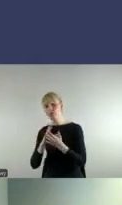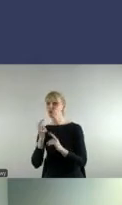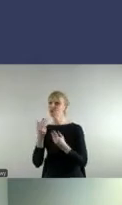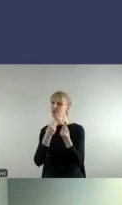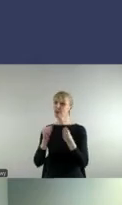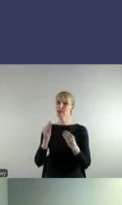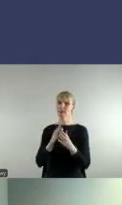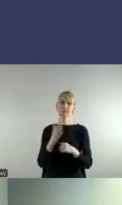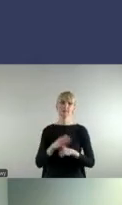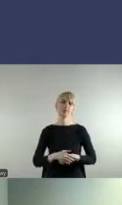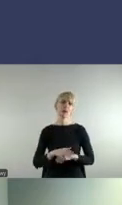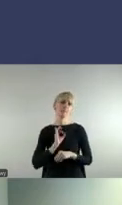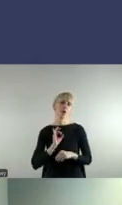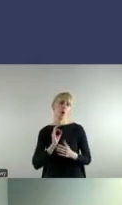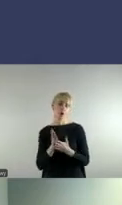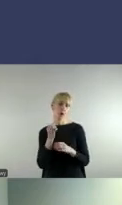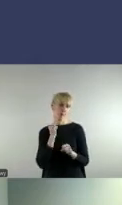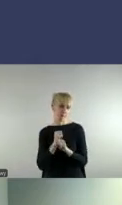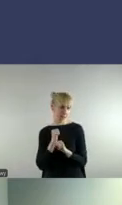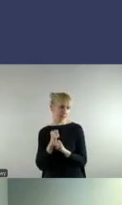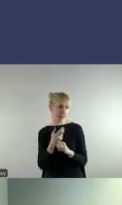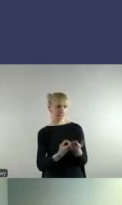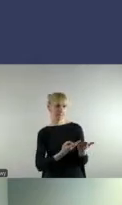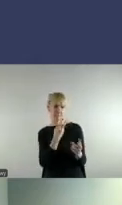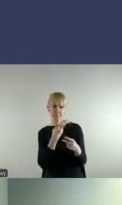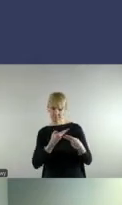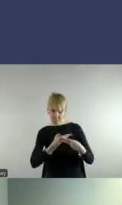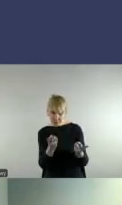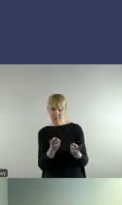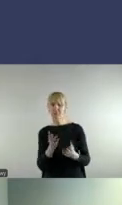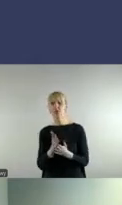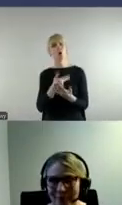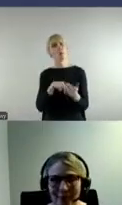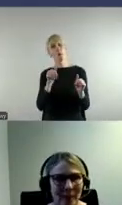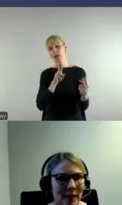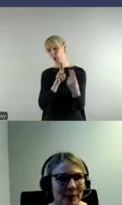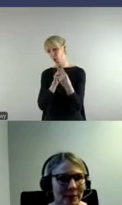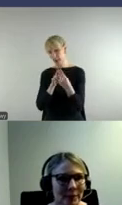happy to get back to you either via email or chat. So thank you.